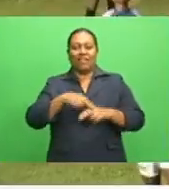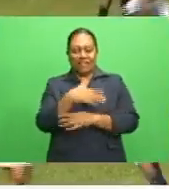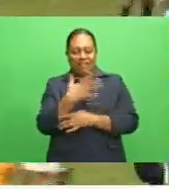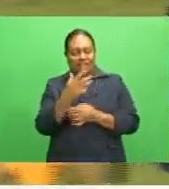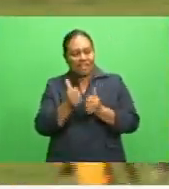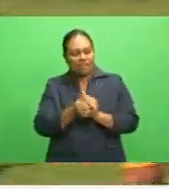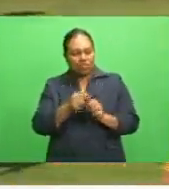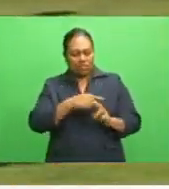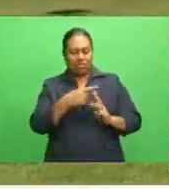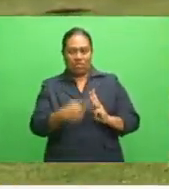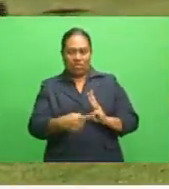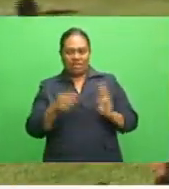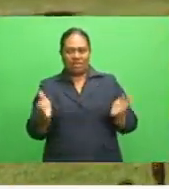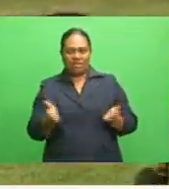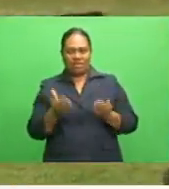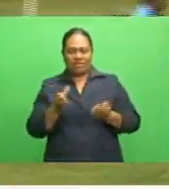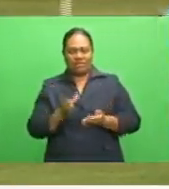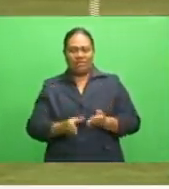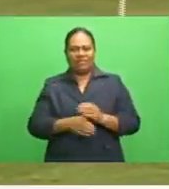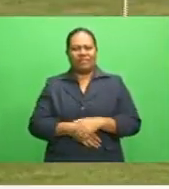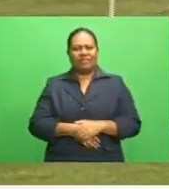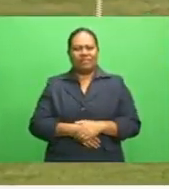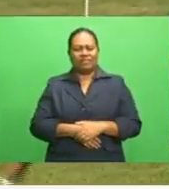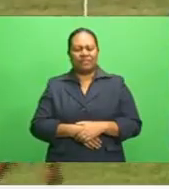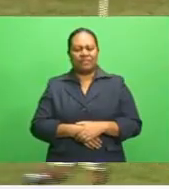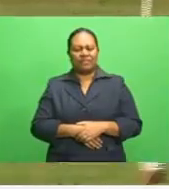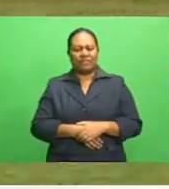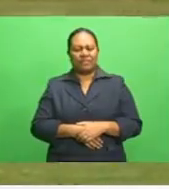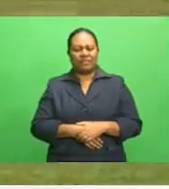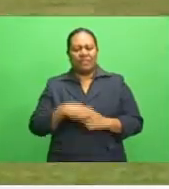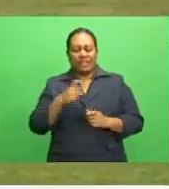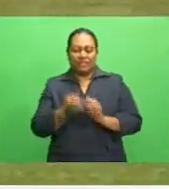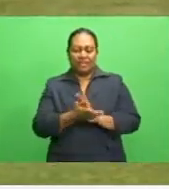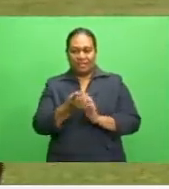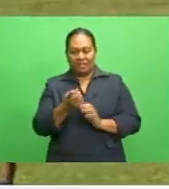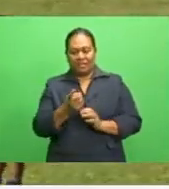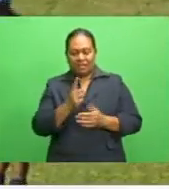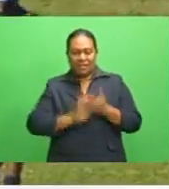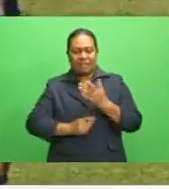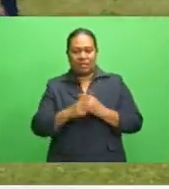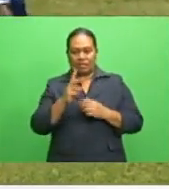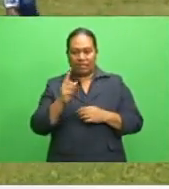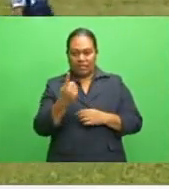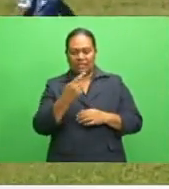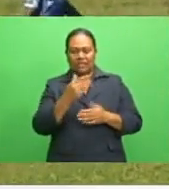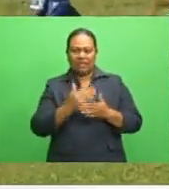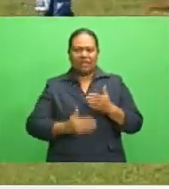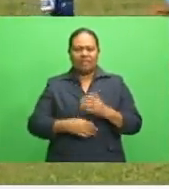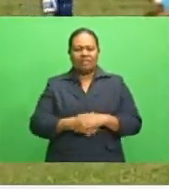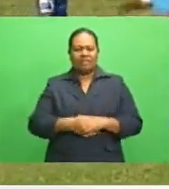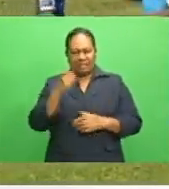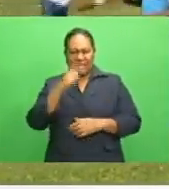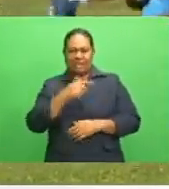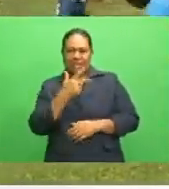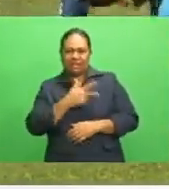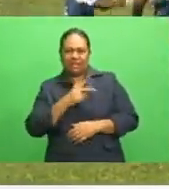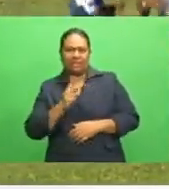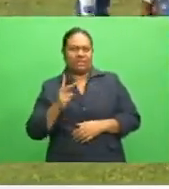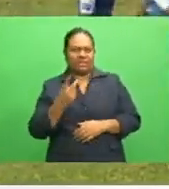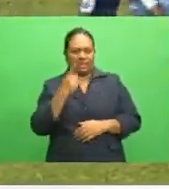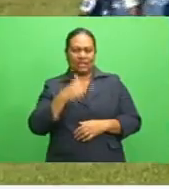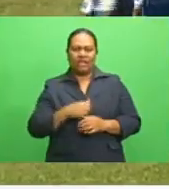players. I think they came out, 2 of them came out in the first half, and we think that the injuries should